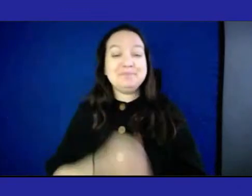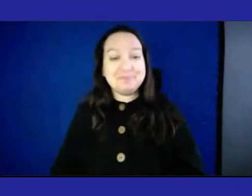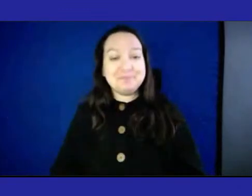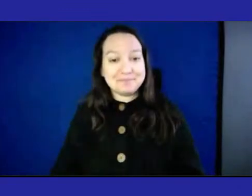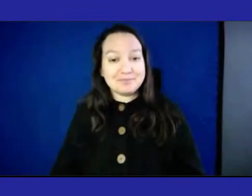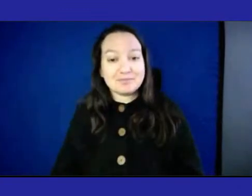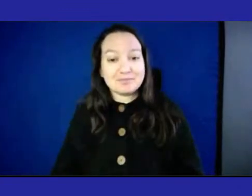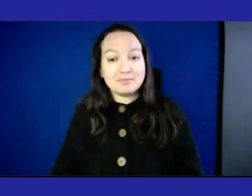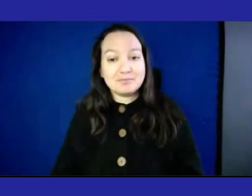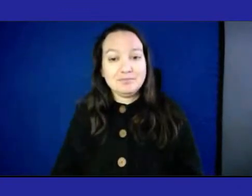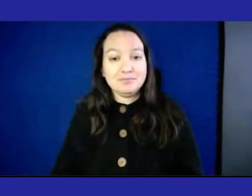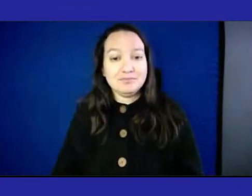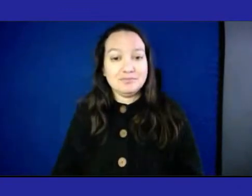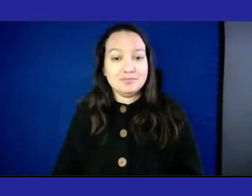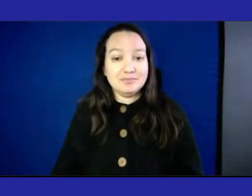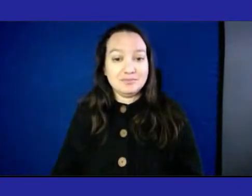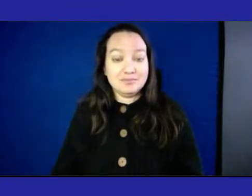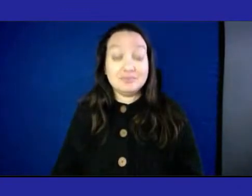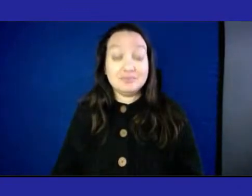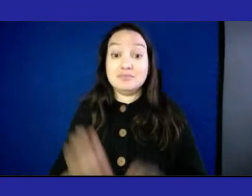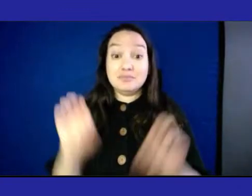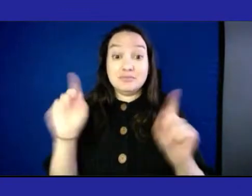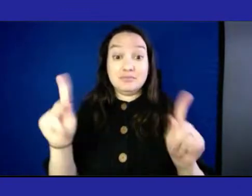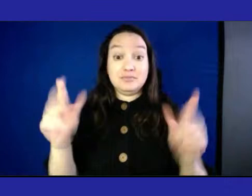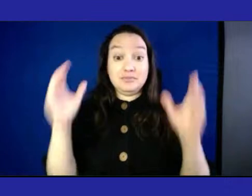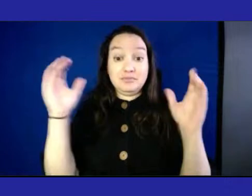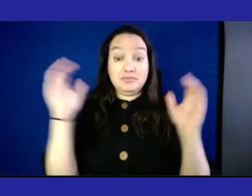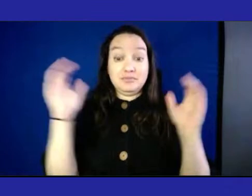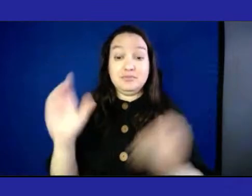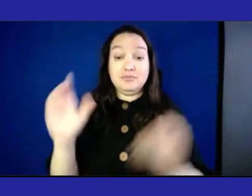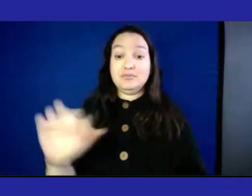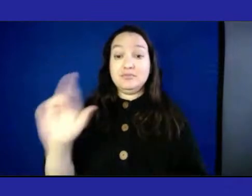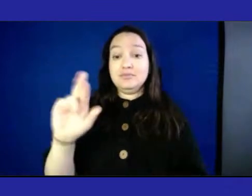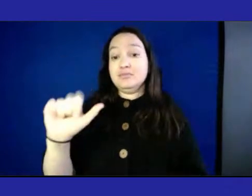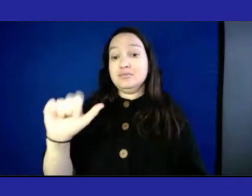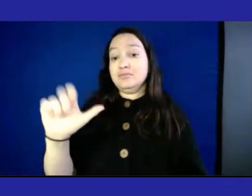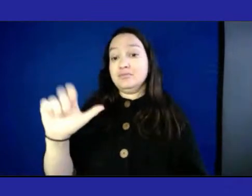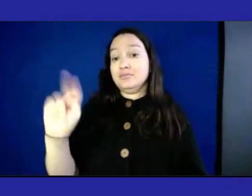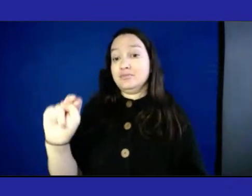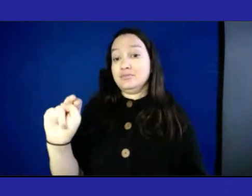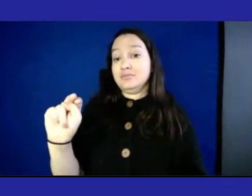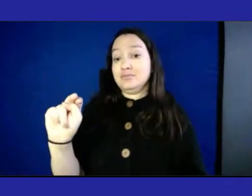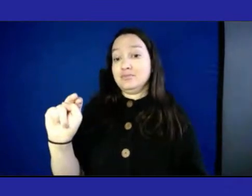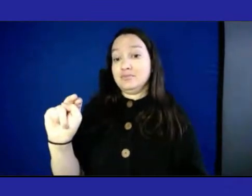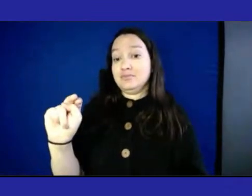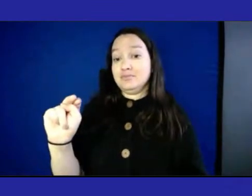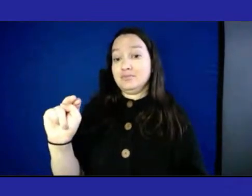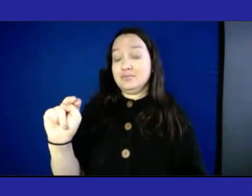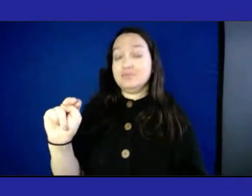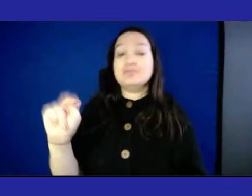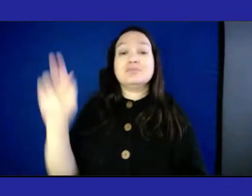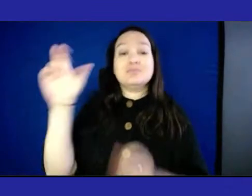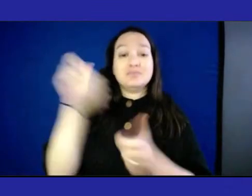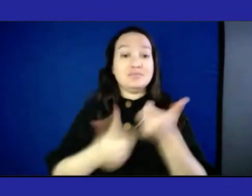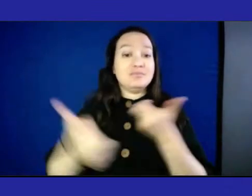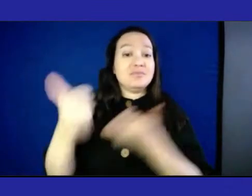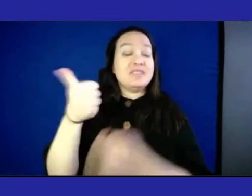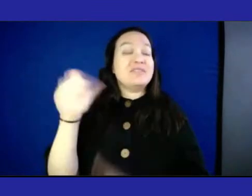Super great work. All right, let's move on to Dr. Allen for the CMO report.